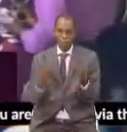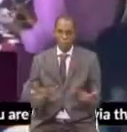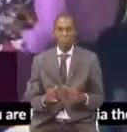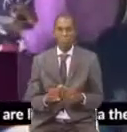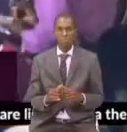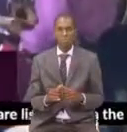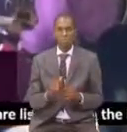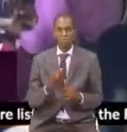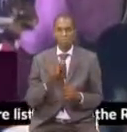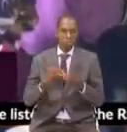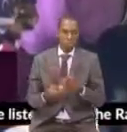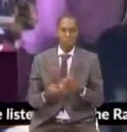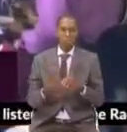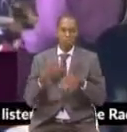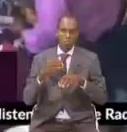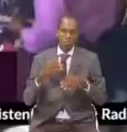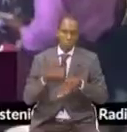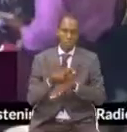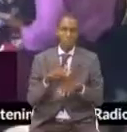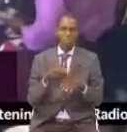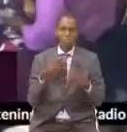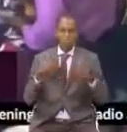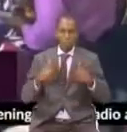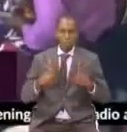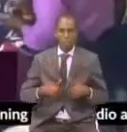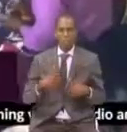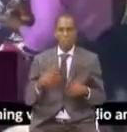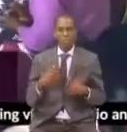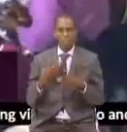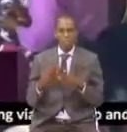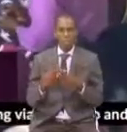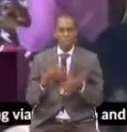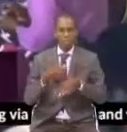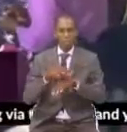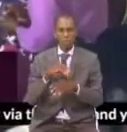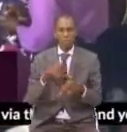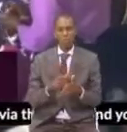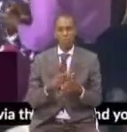And you will connect with Christ immediately. God bless you.